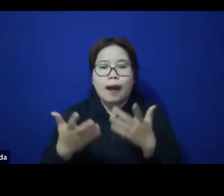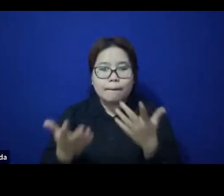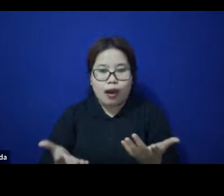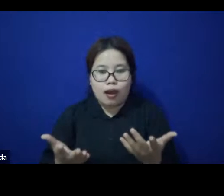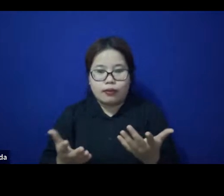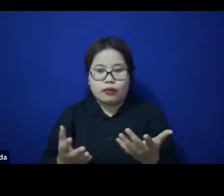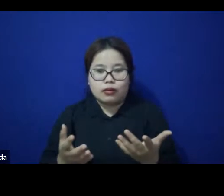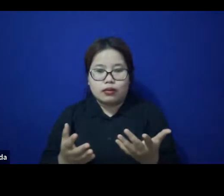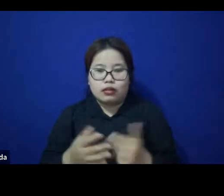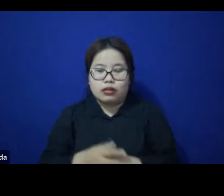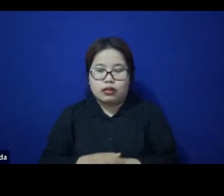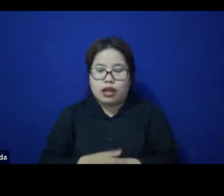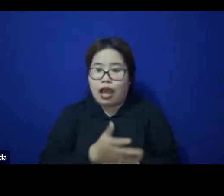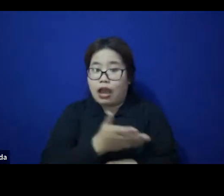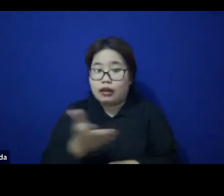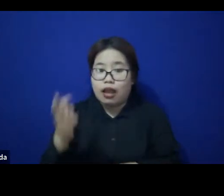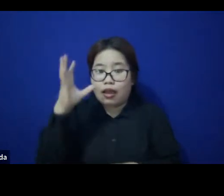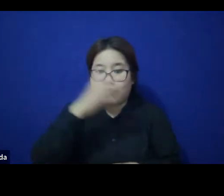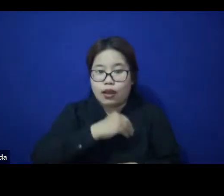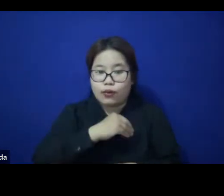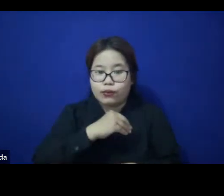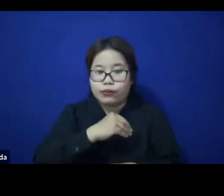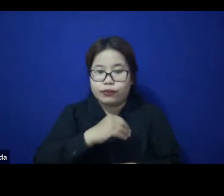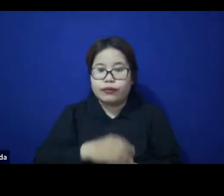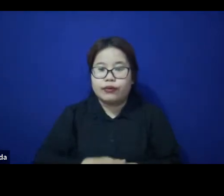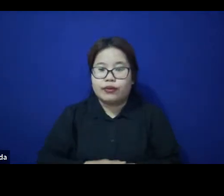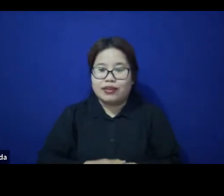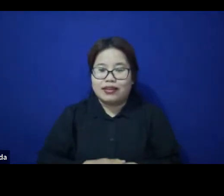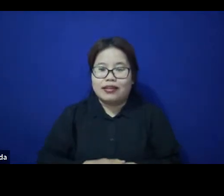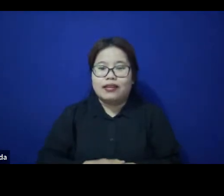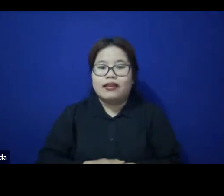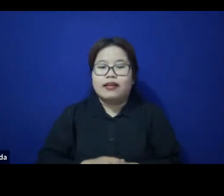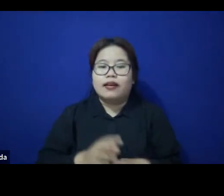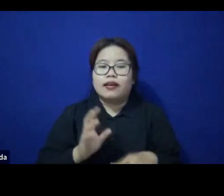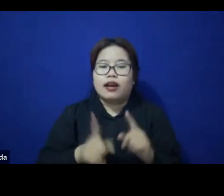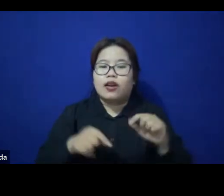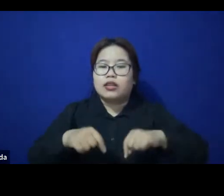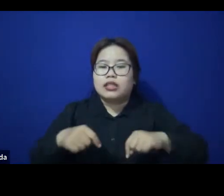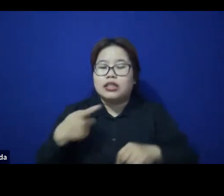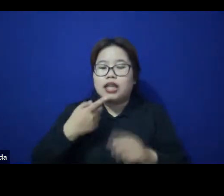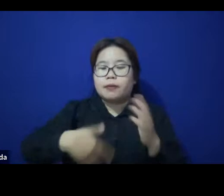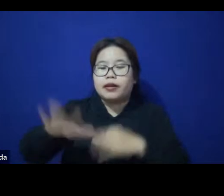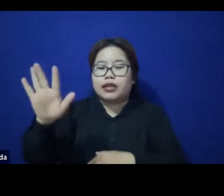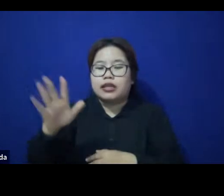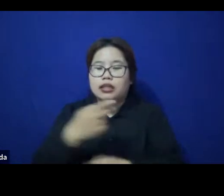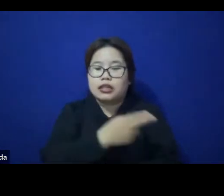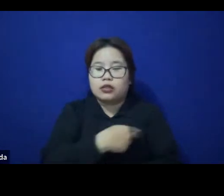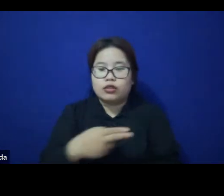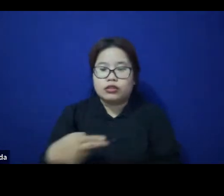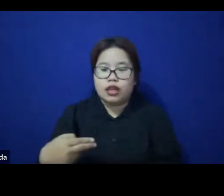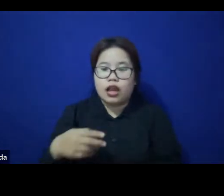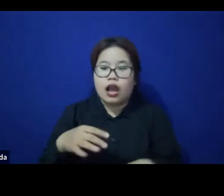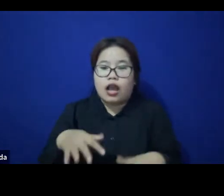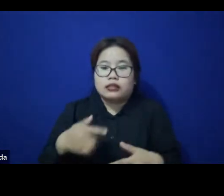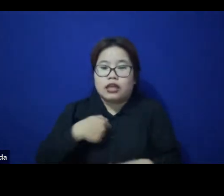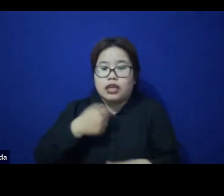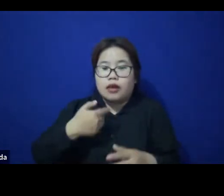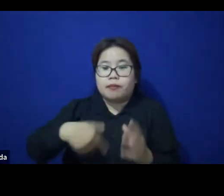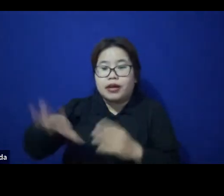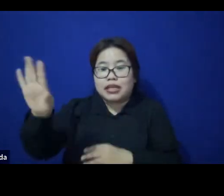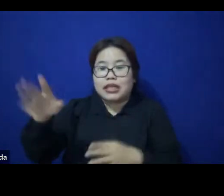Indonesia. I mean, when I visited Indonesia, when I visited Malang, I think I was really careful in saying, I like to talk about Australia. You